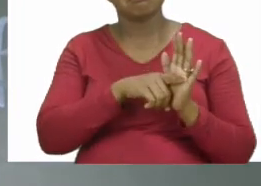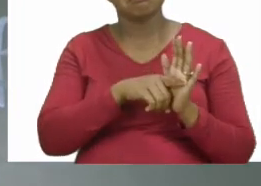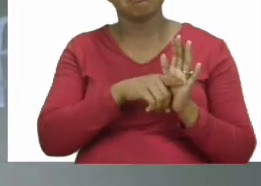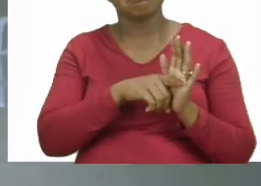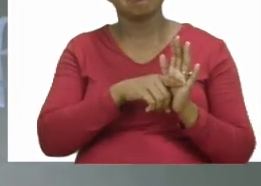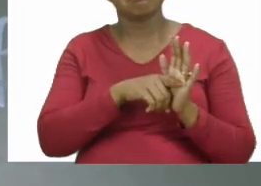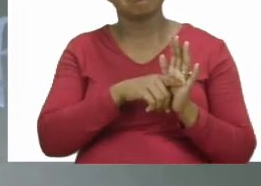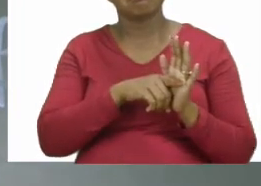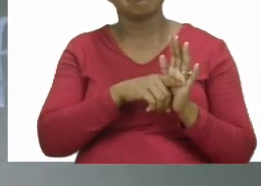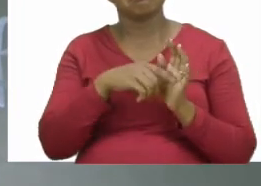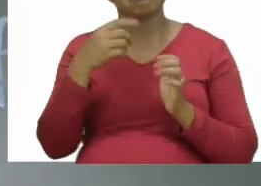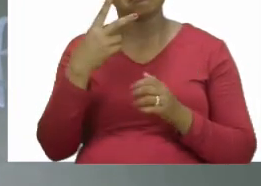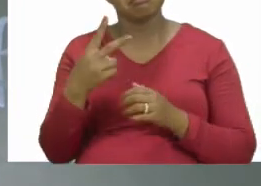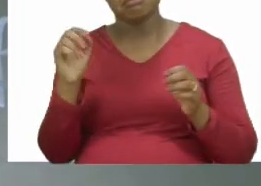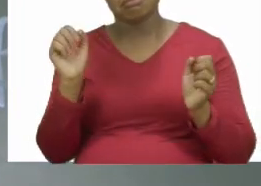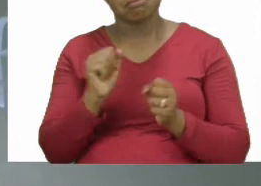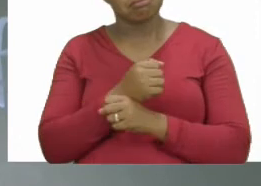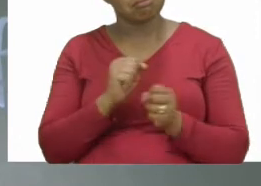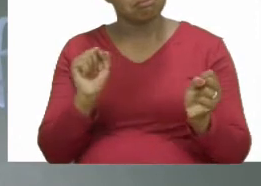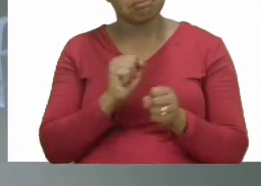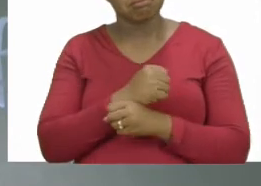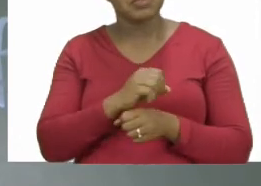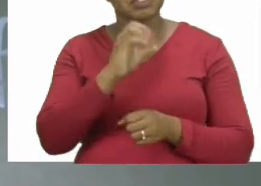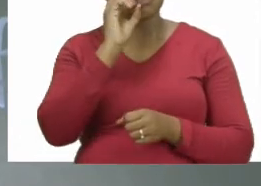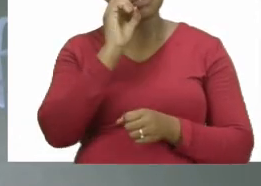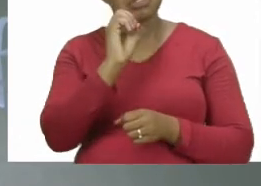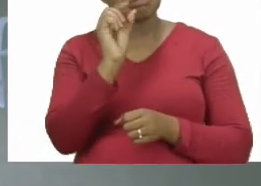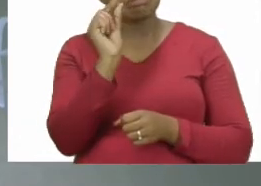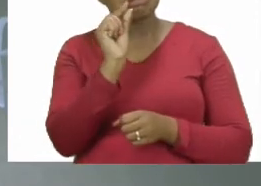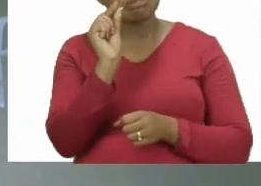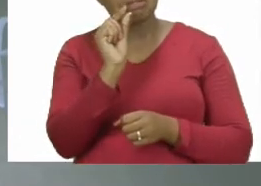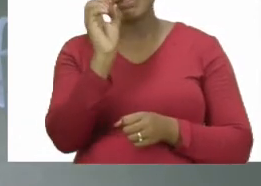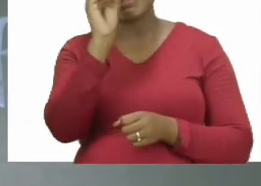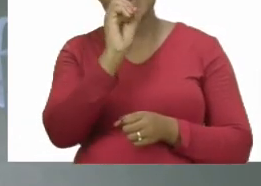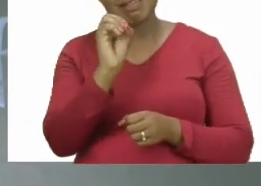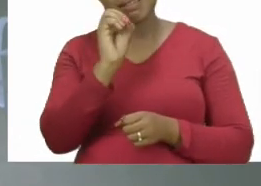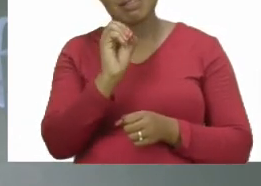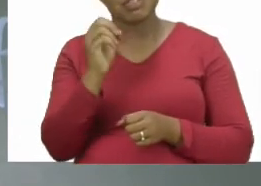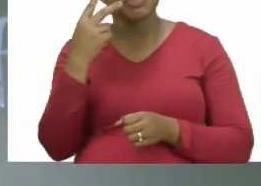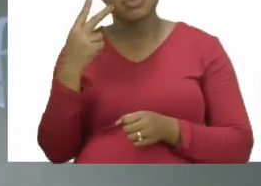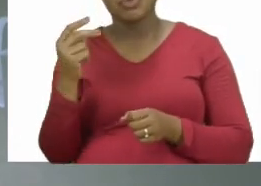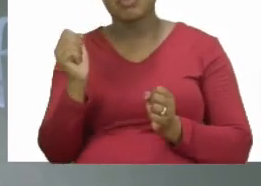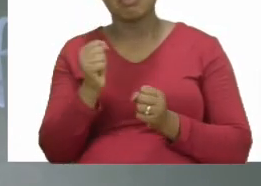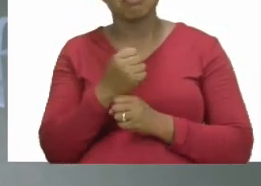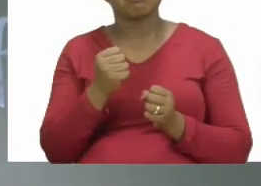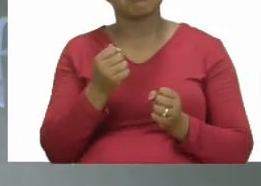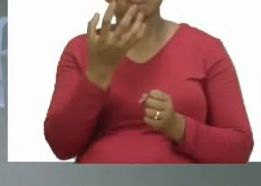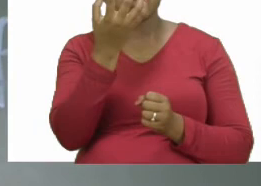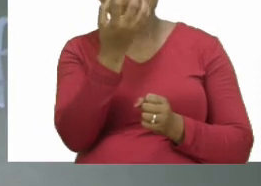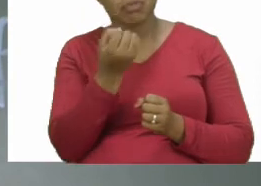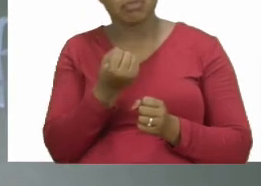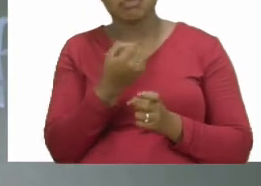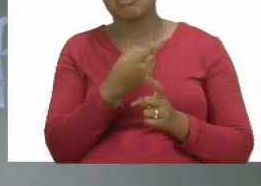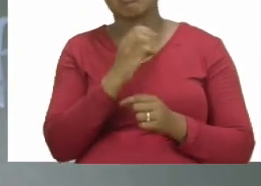But we can't subtract 2 from 0 because there is nothing. What do we need to do now? We need to